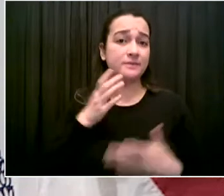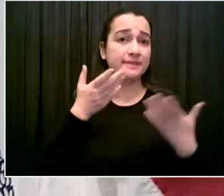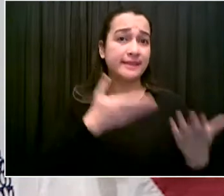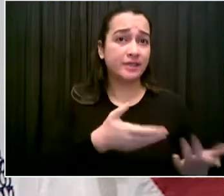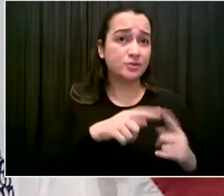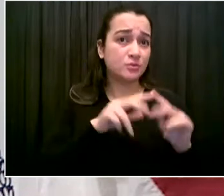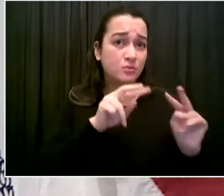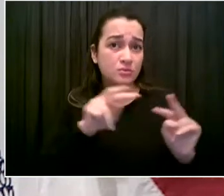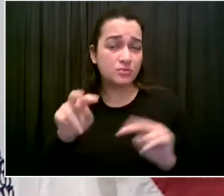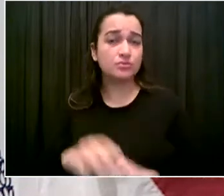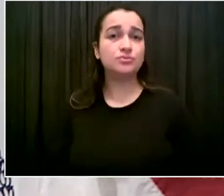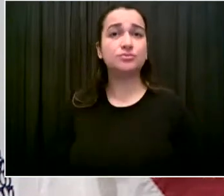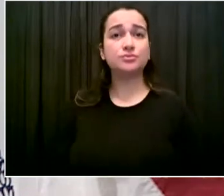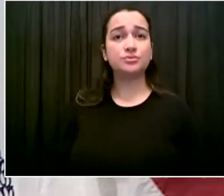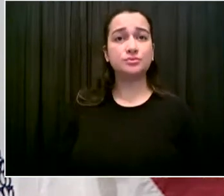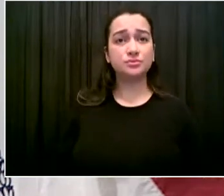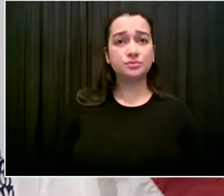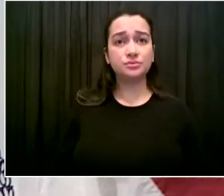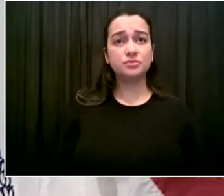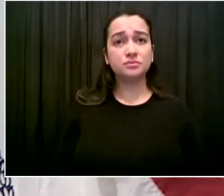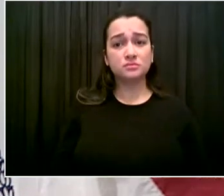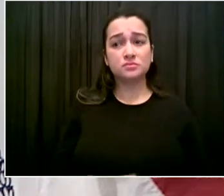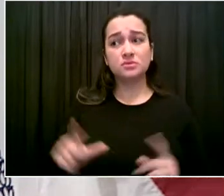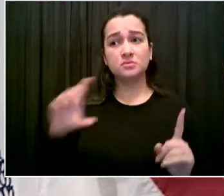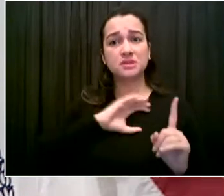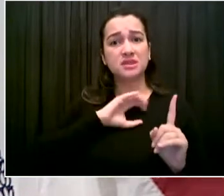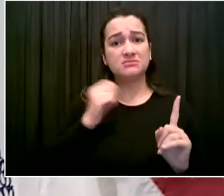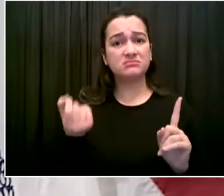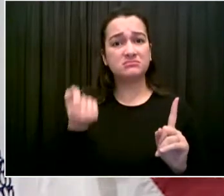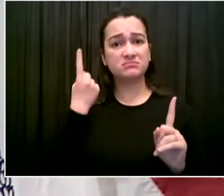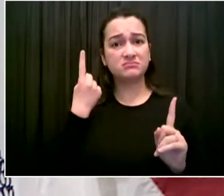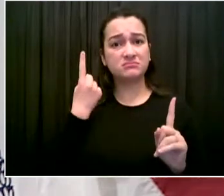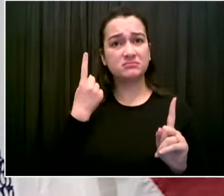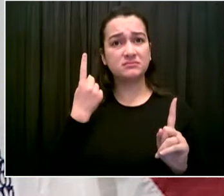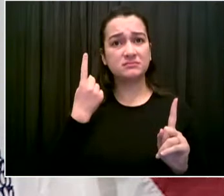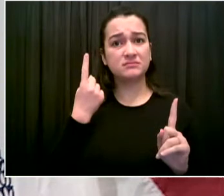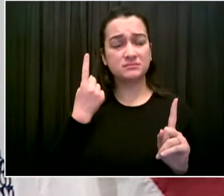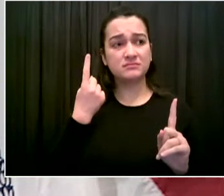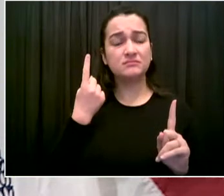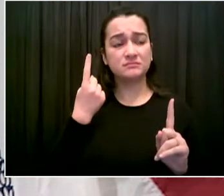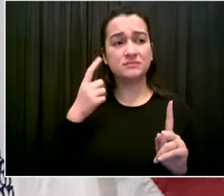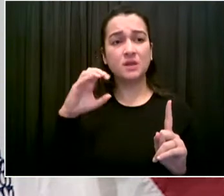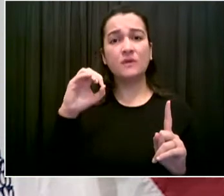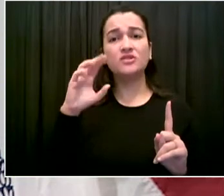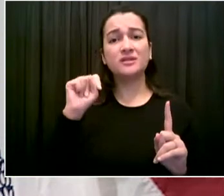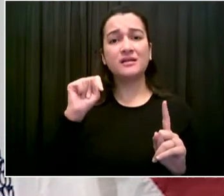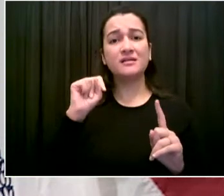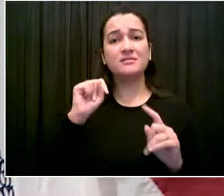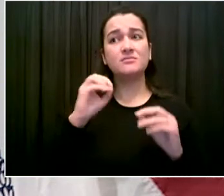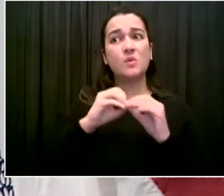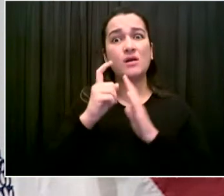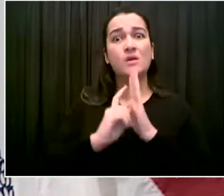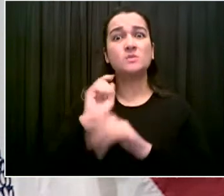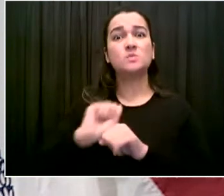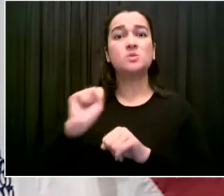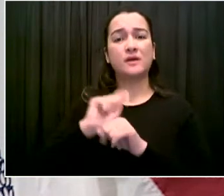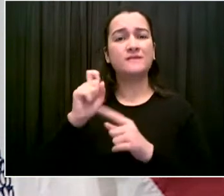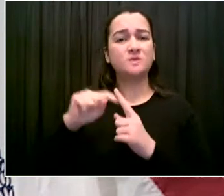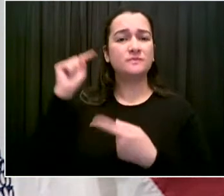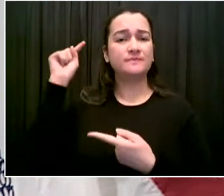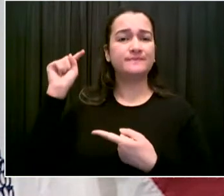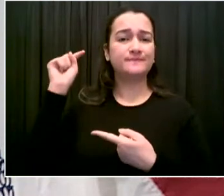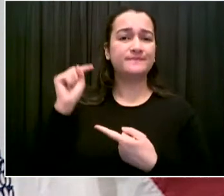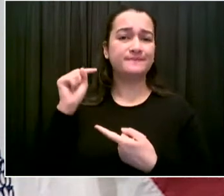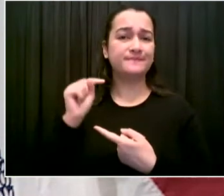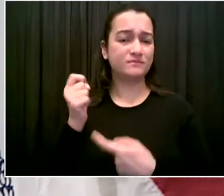and the City Council to keep reducing overtime, and they have been reducing overtime, and they will reduce it more. That's the bottom line.